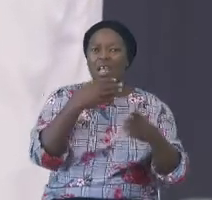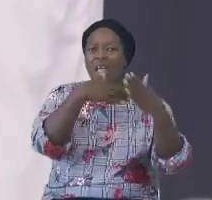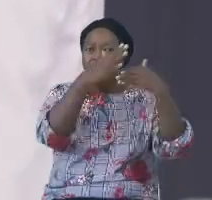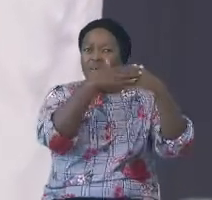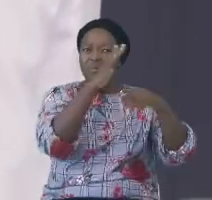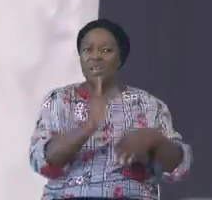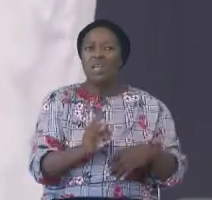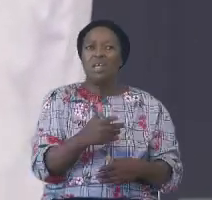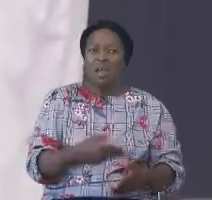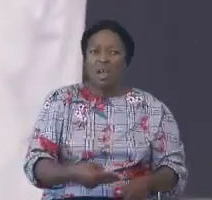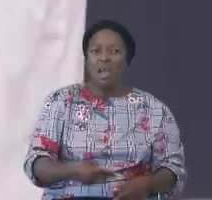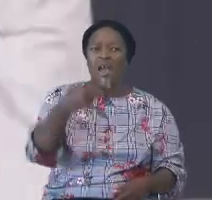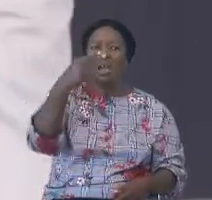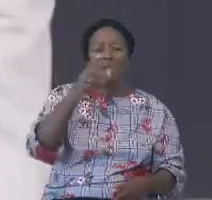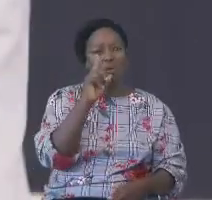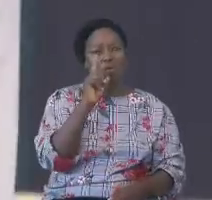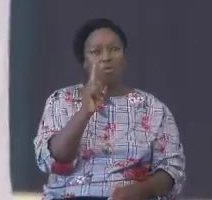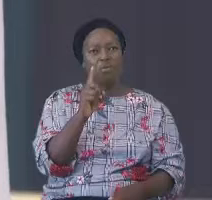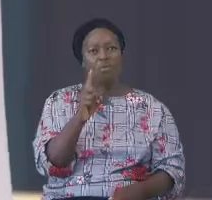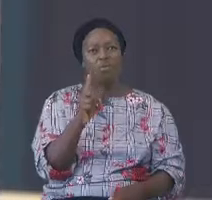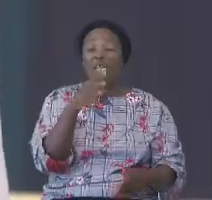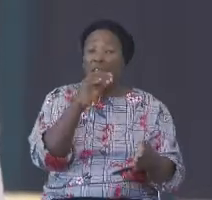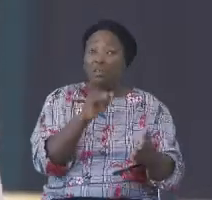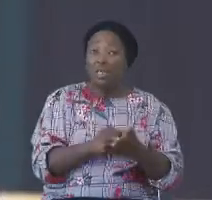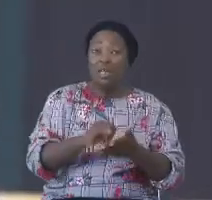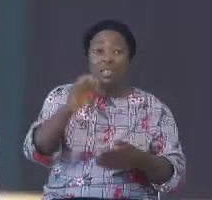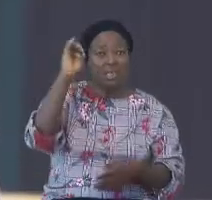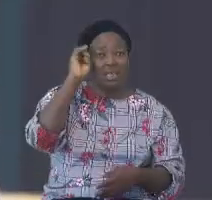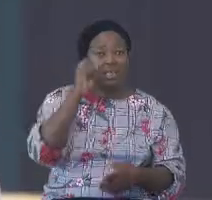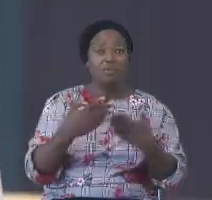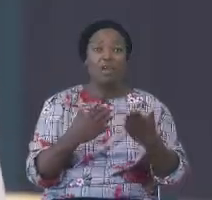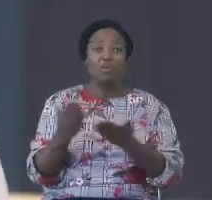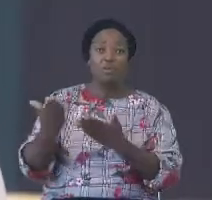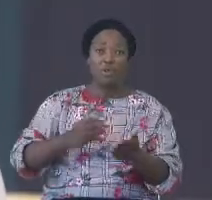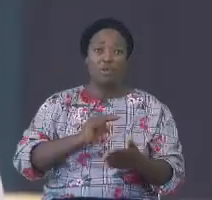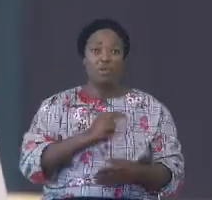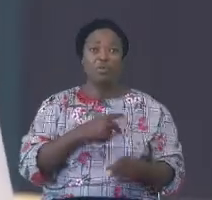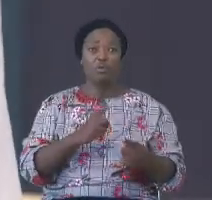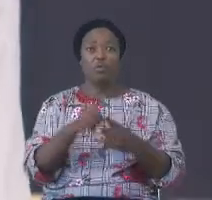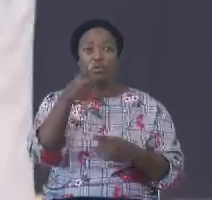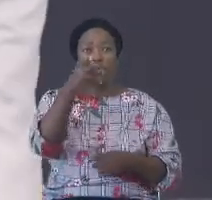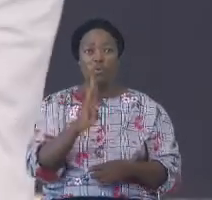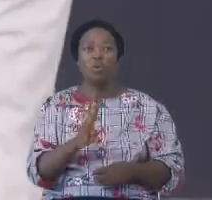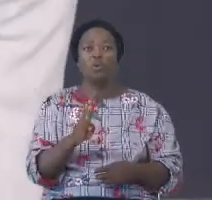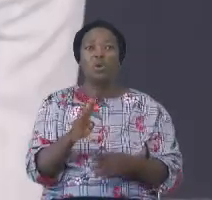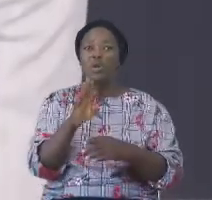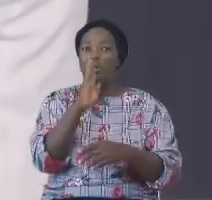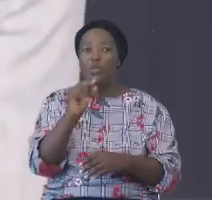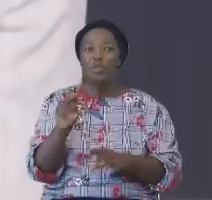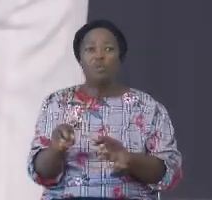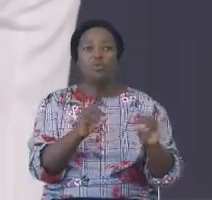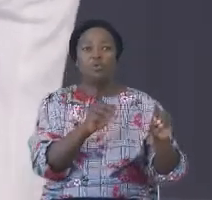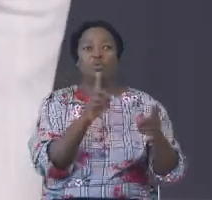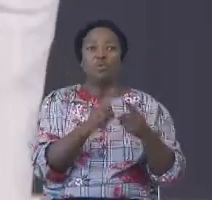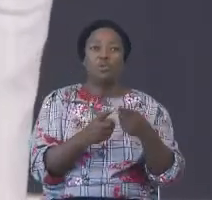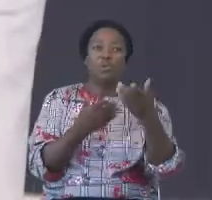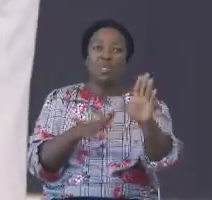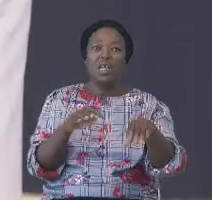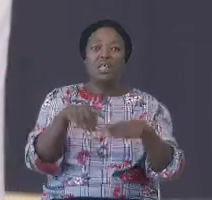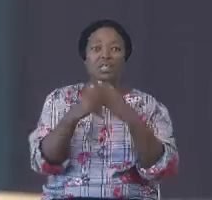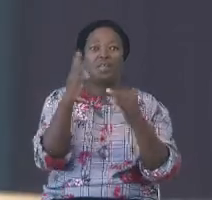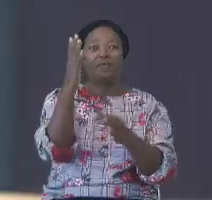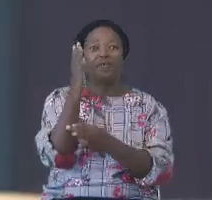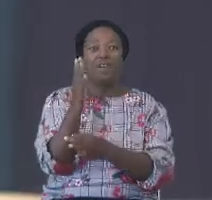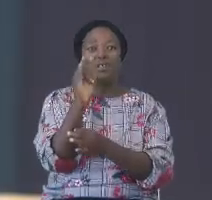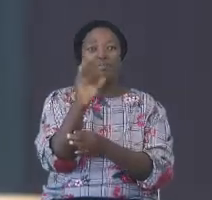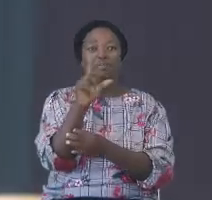one the savior and the heavenly high one that he my brain goes to